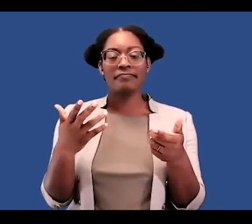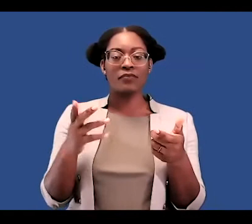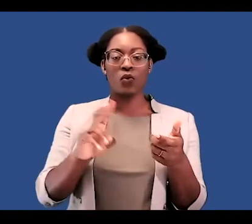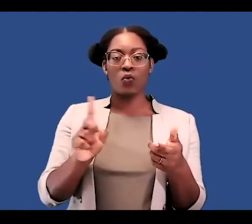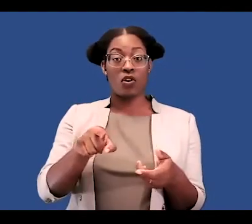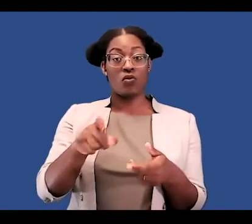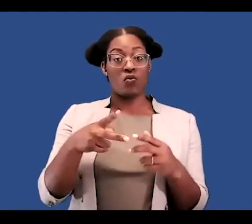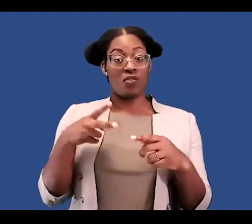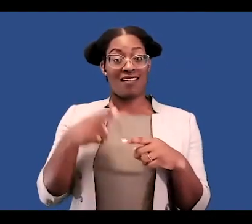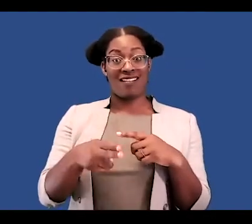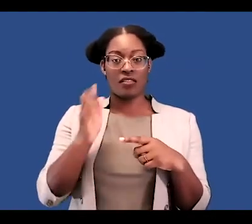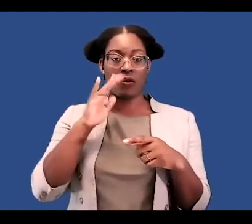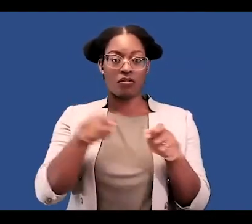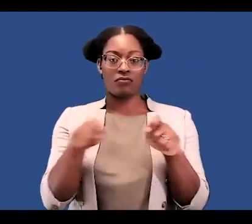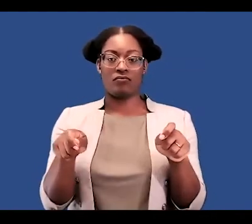where they cut. So